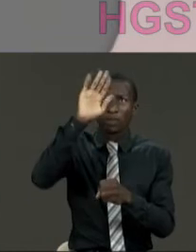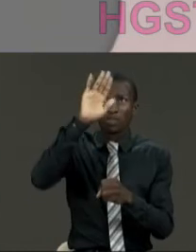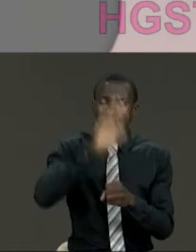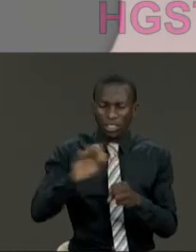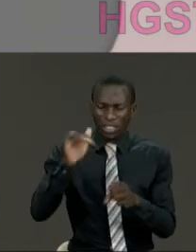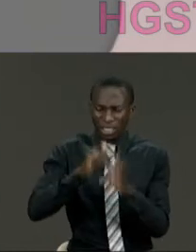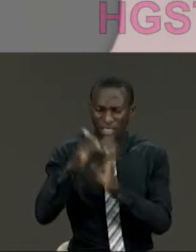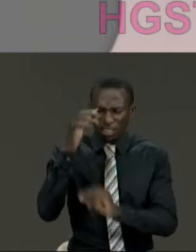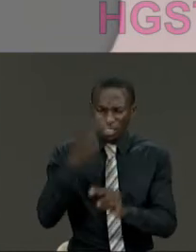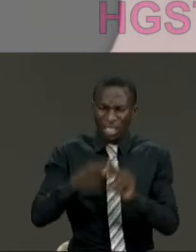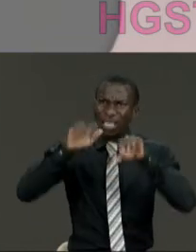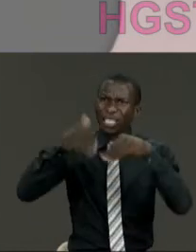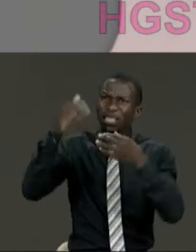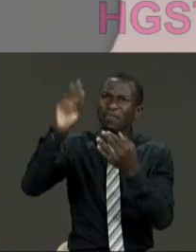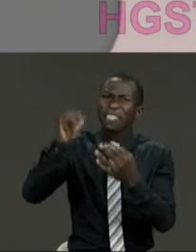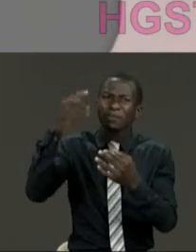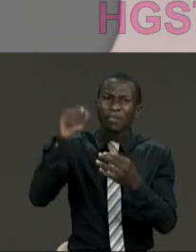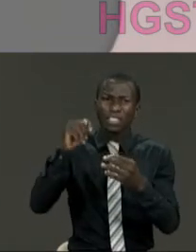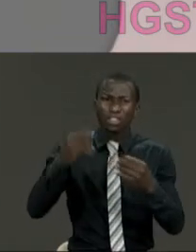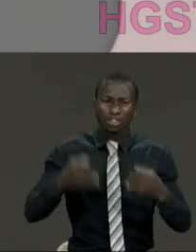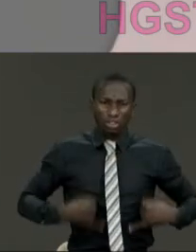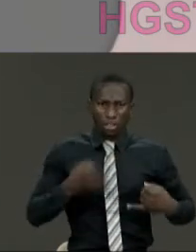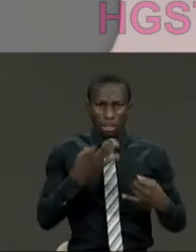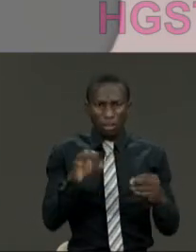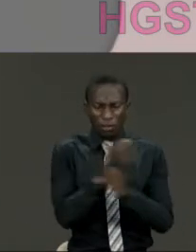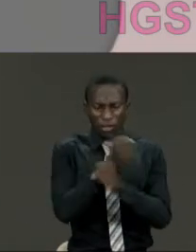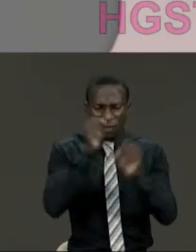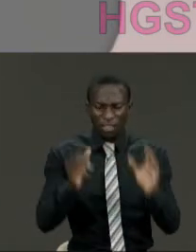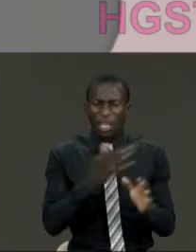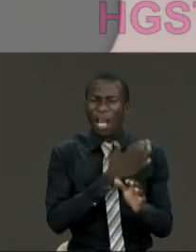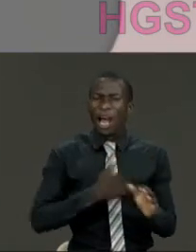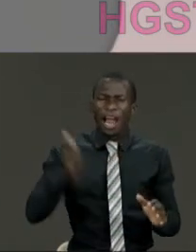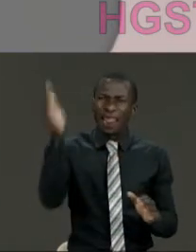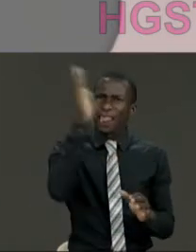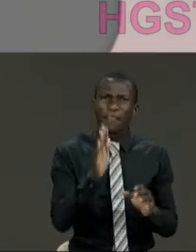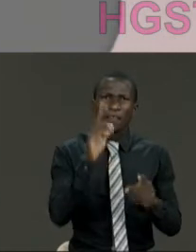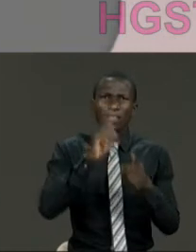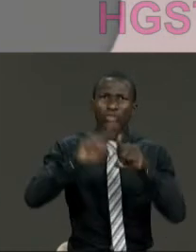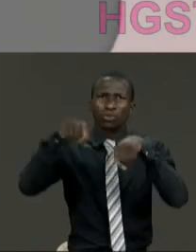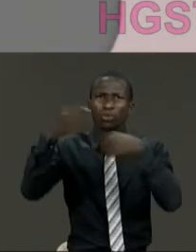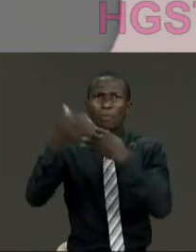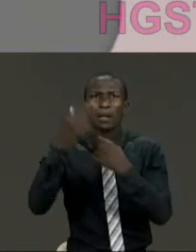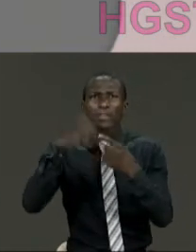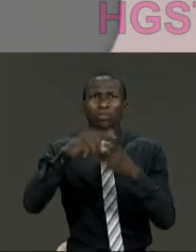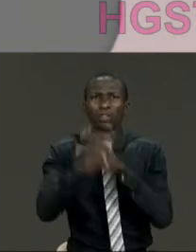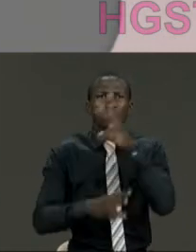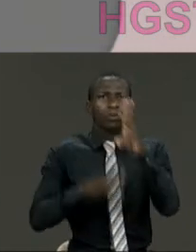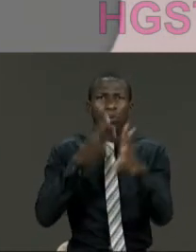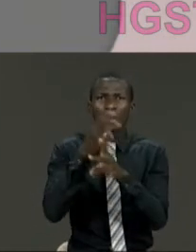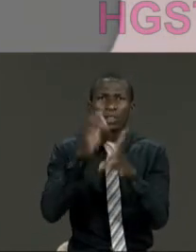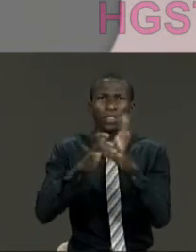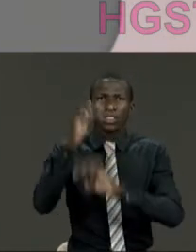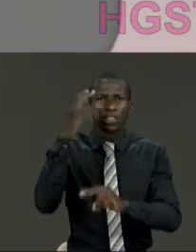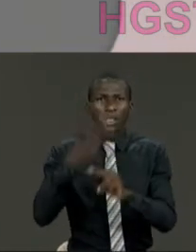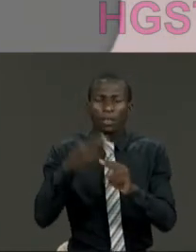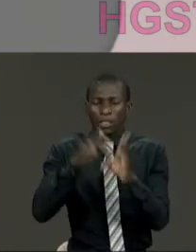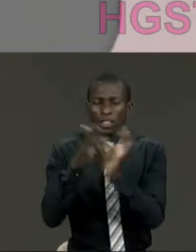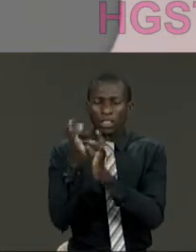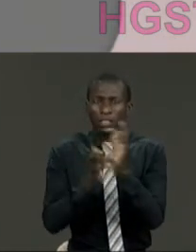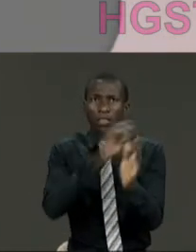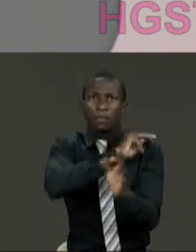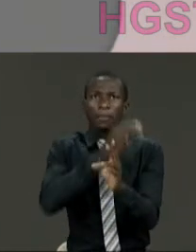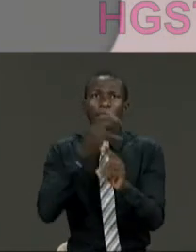them the joy of salvation in Jesus' name. And never to go back to the world again in Jesus' name. In Jesus' mighty name we